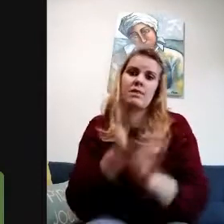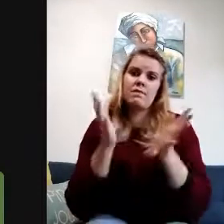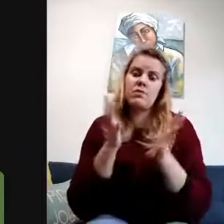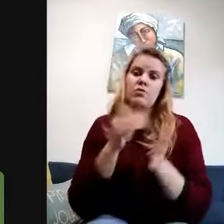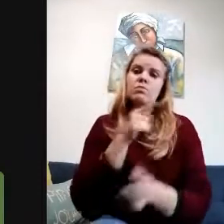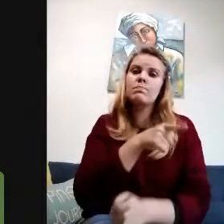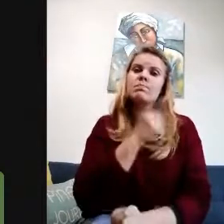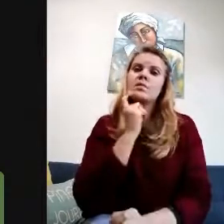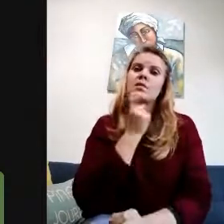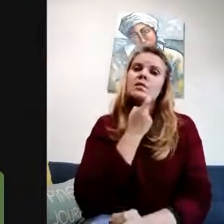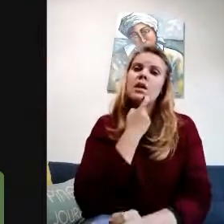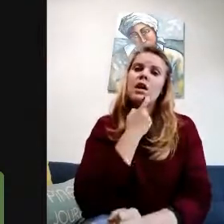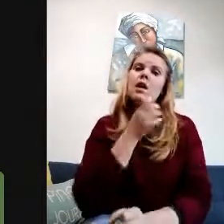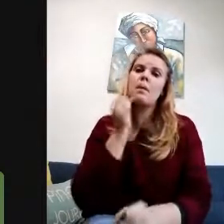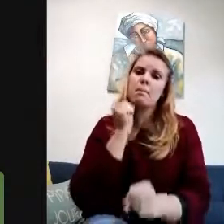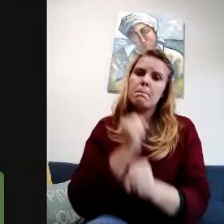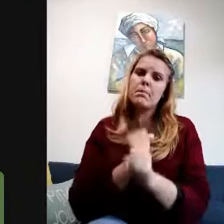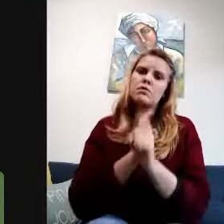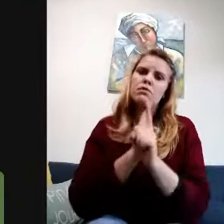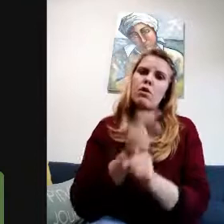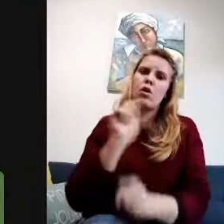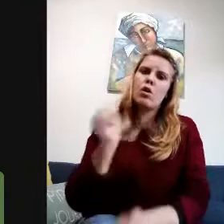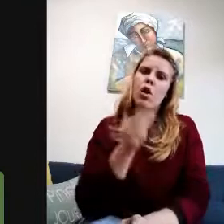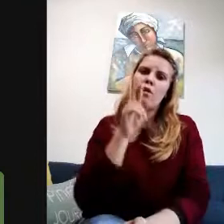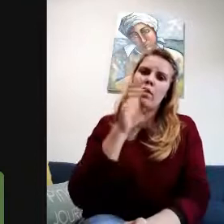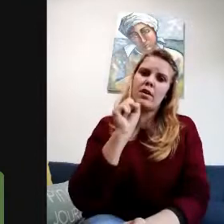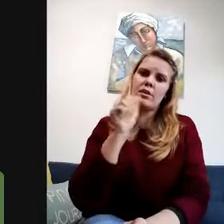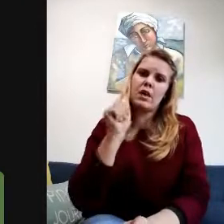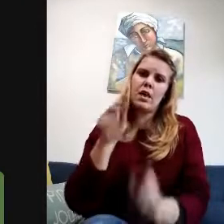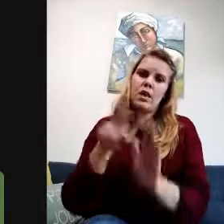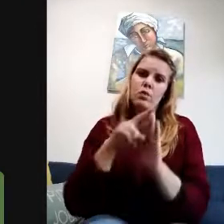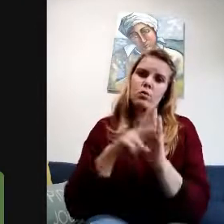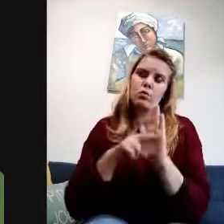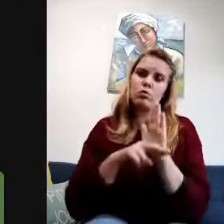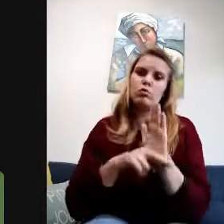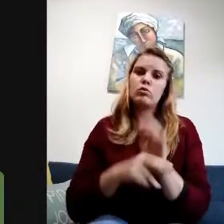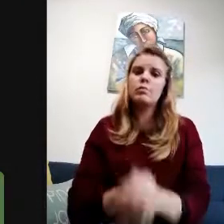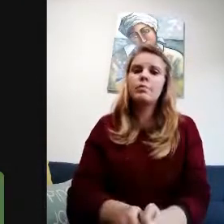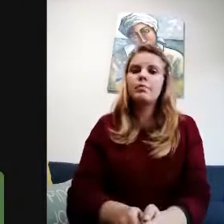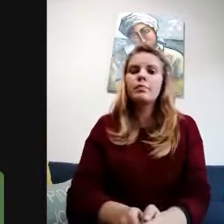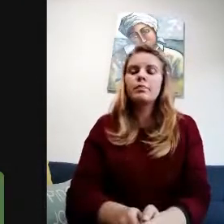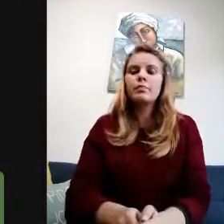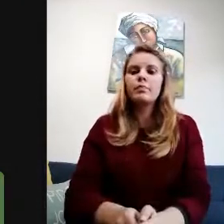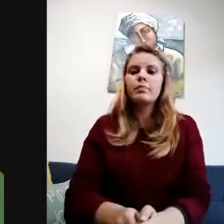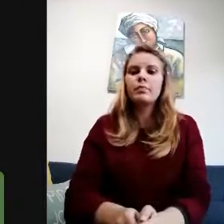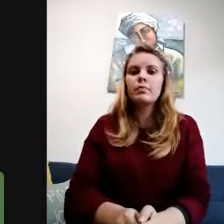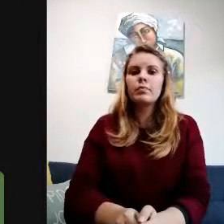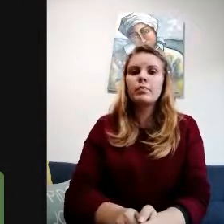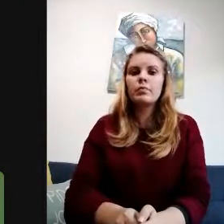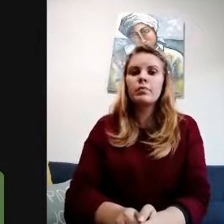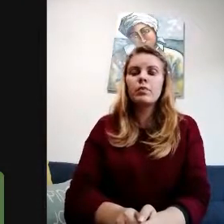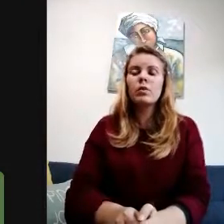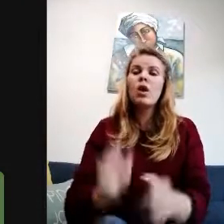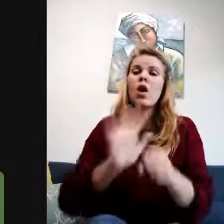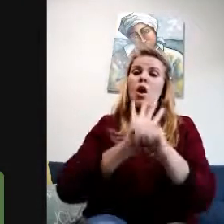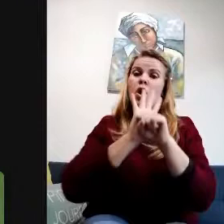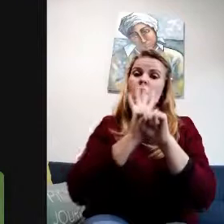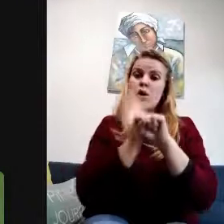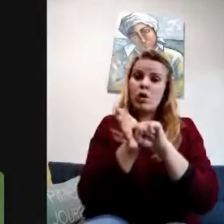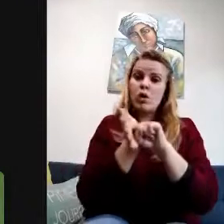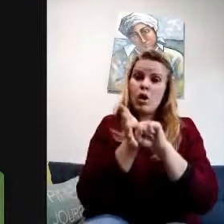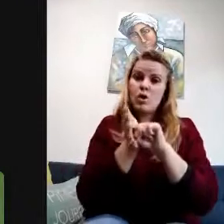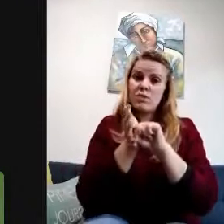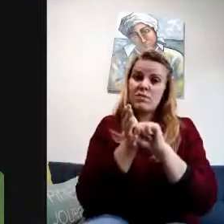that we follow just from a Golf RSA requirement point of view. And then just because of COVID, I'm also going to just